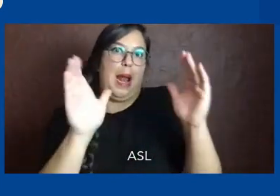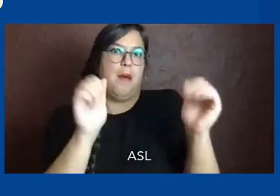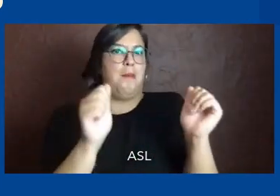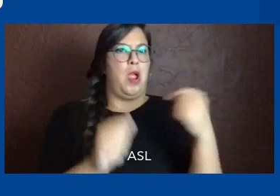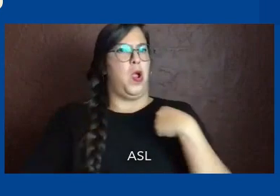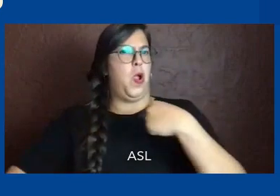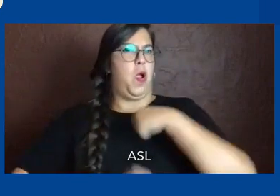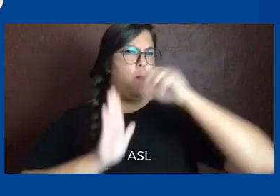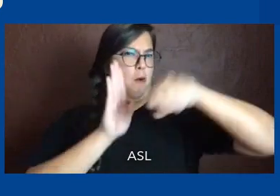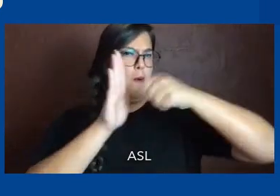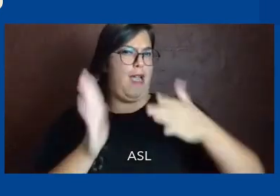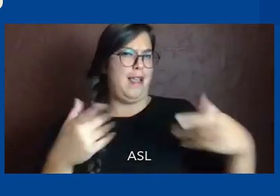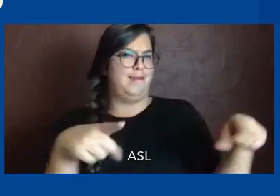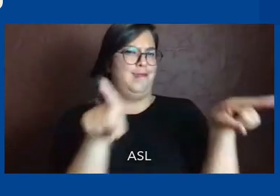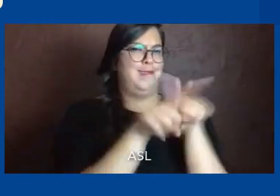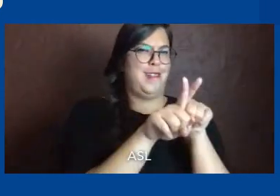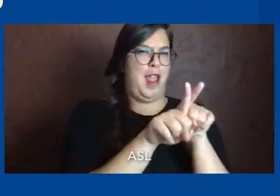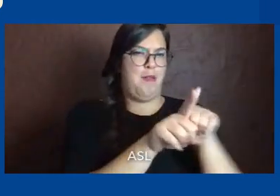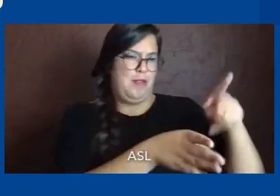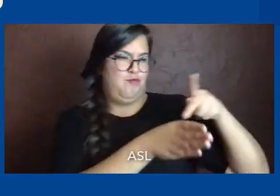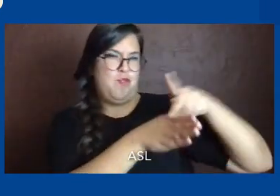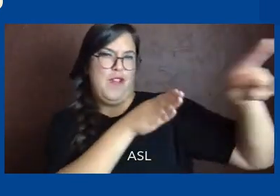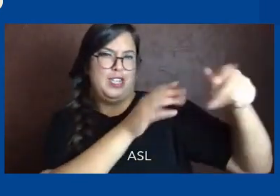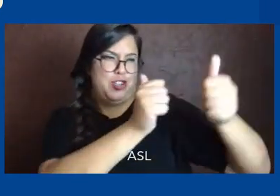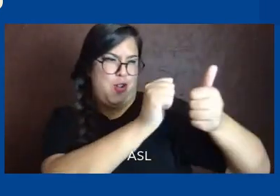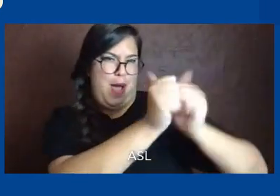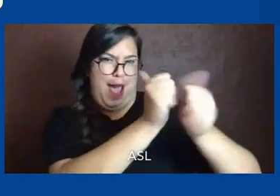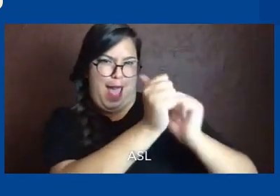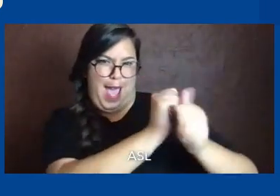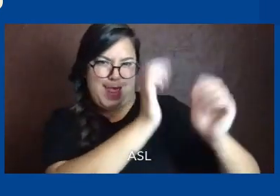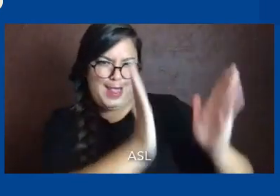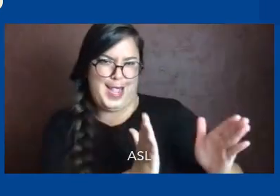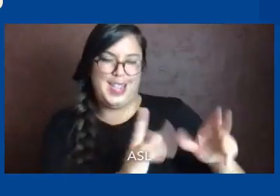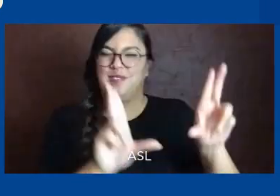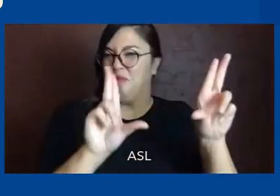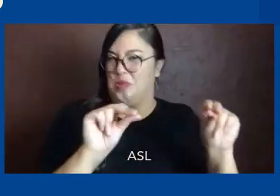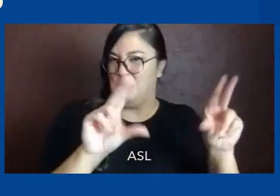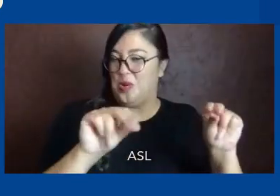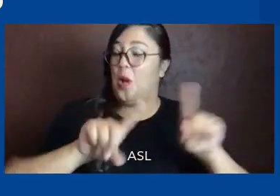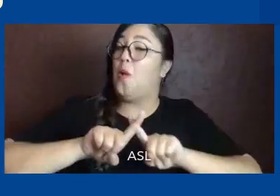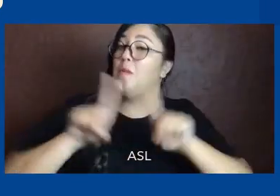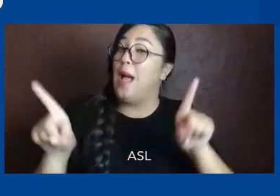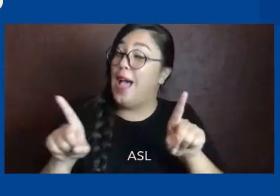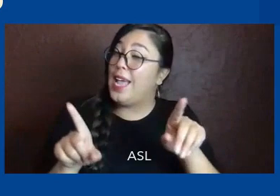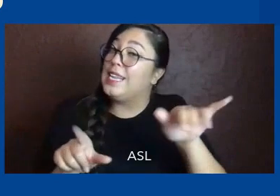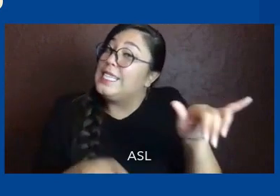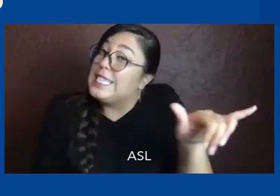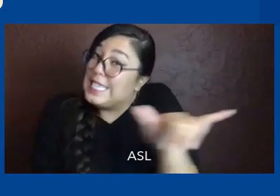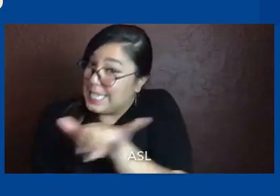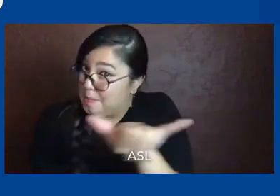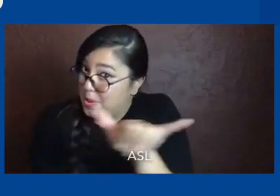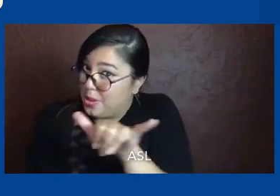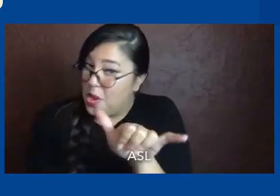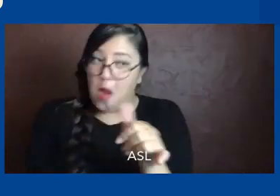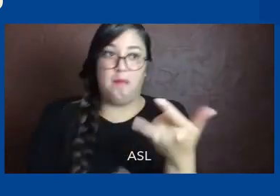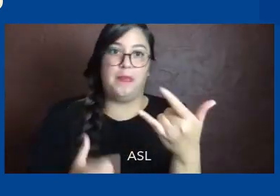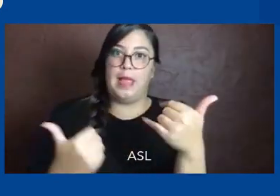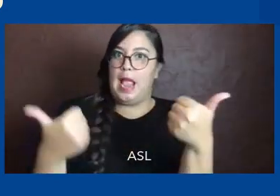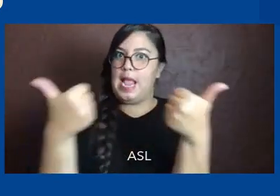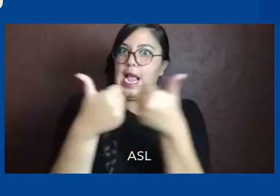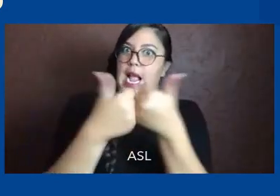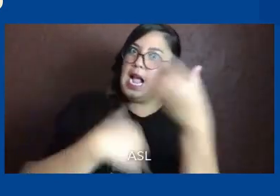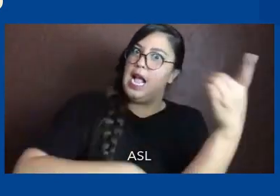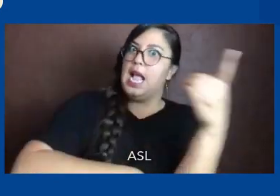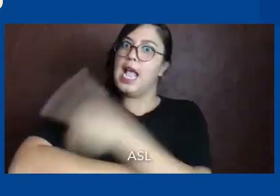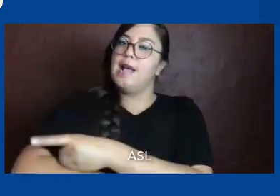bit like being a professional athlete in the sense of, when it's game day, you have to perform. And the work you actually do to